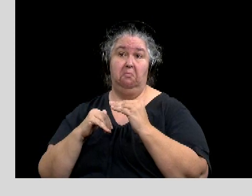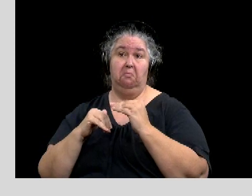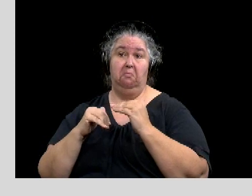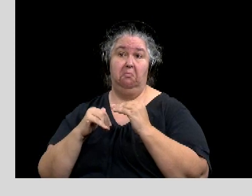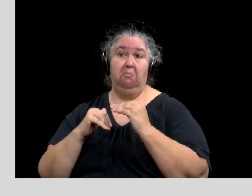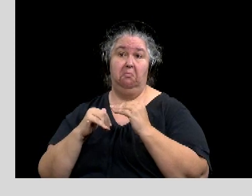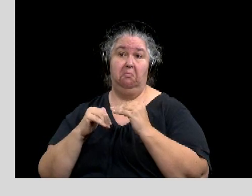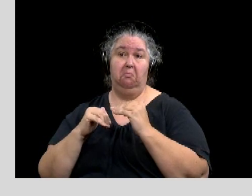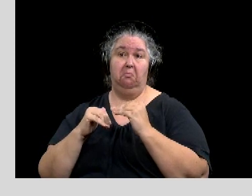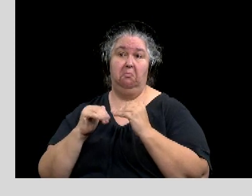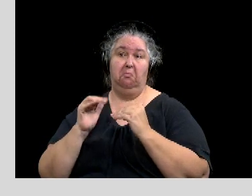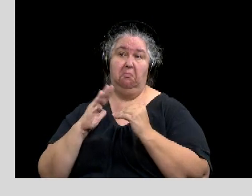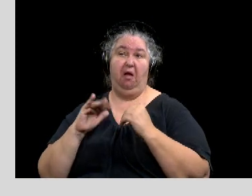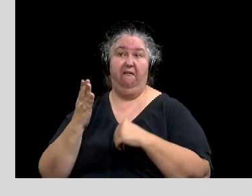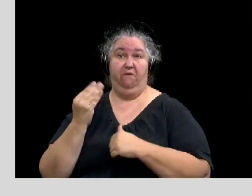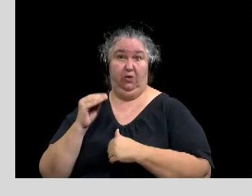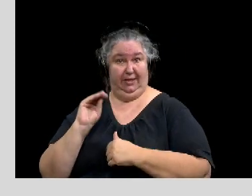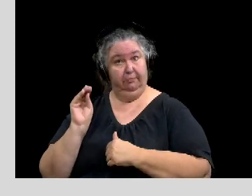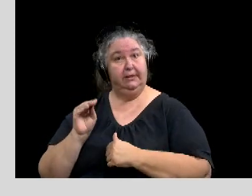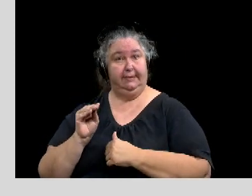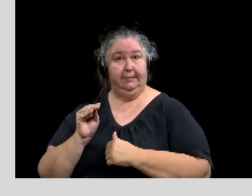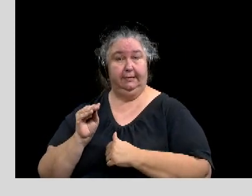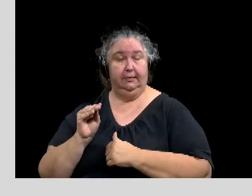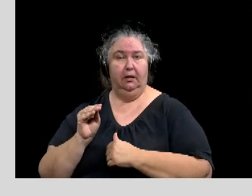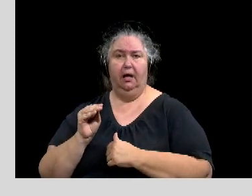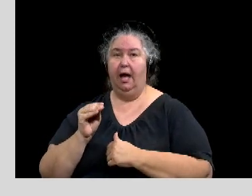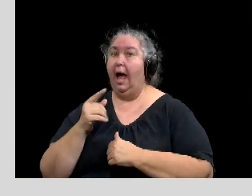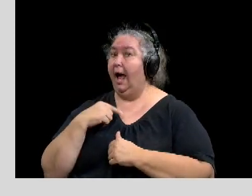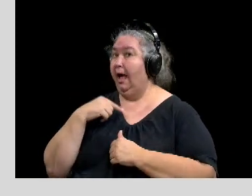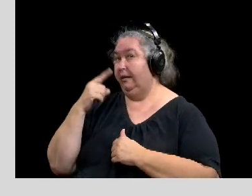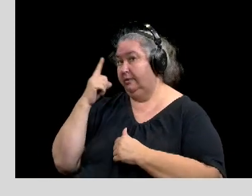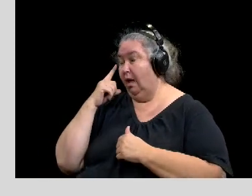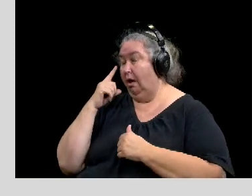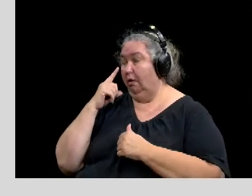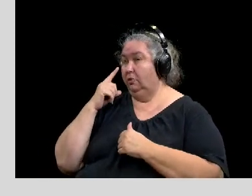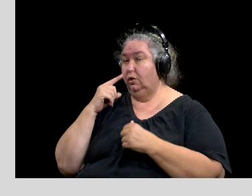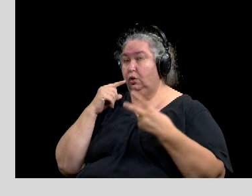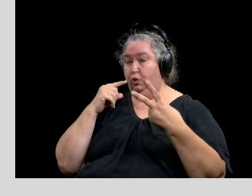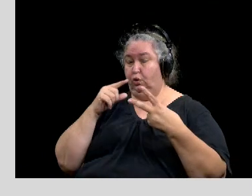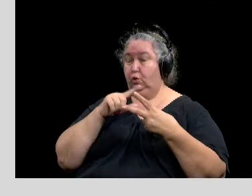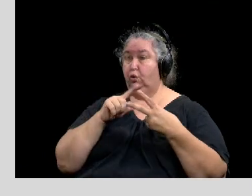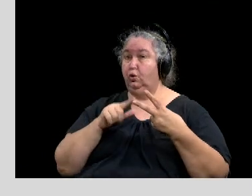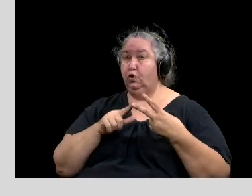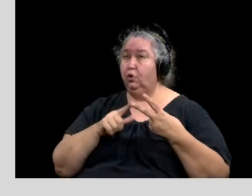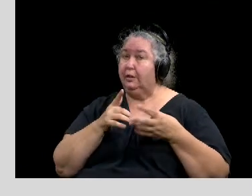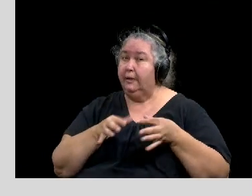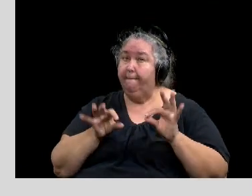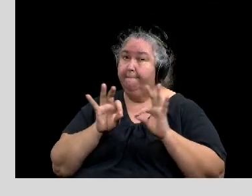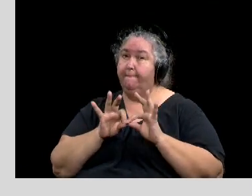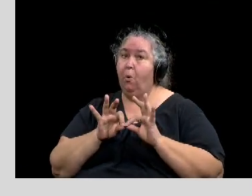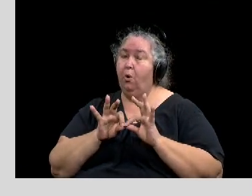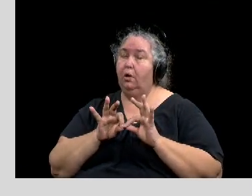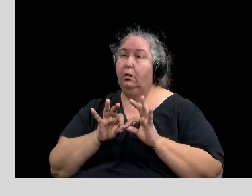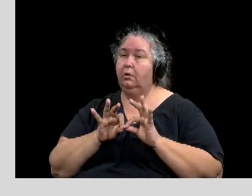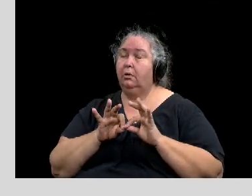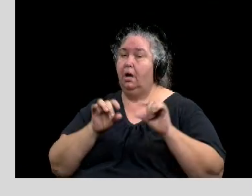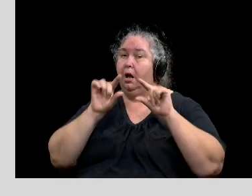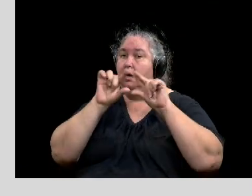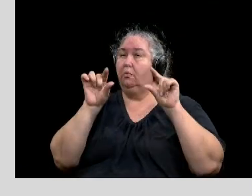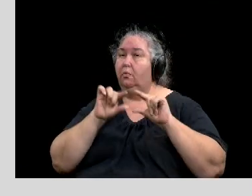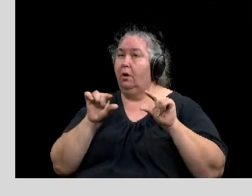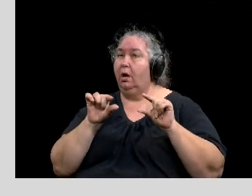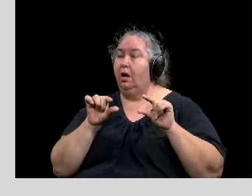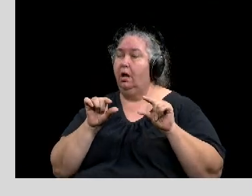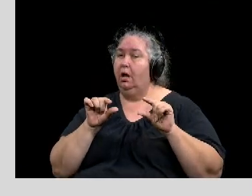baseline by about 14%. I thought I would take the two key bar graphs here